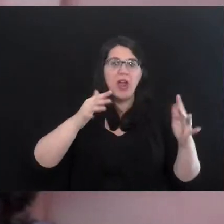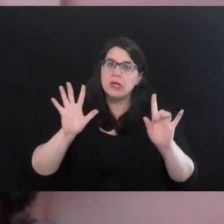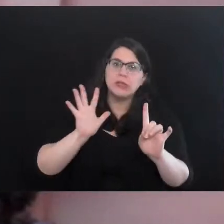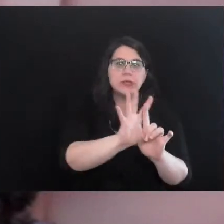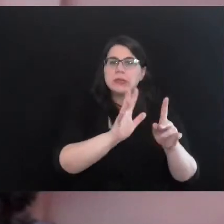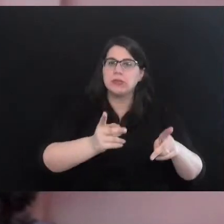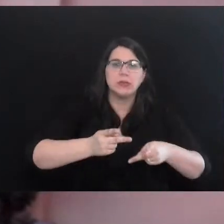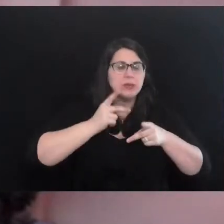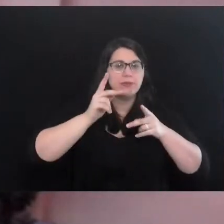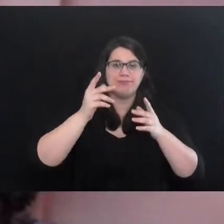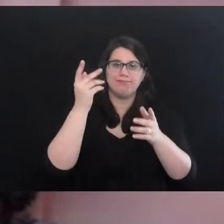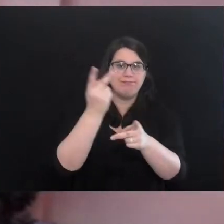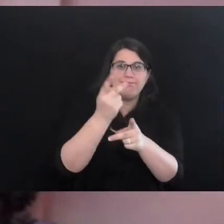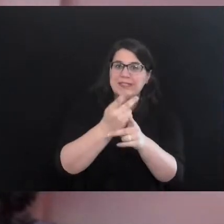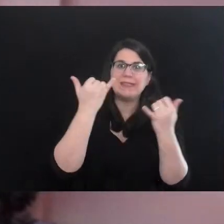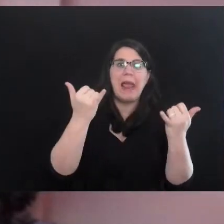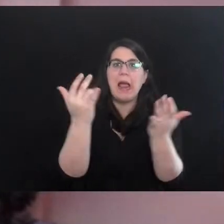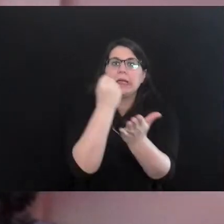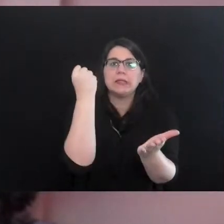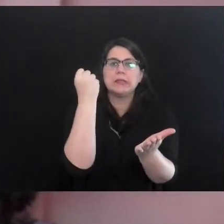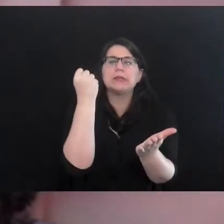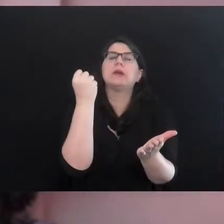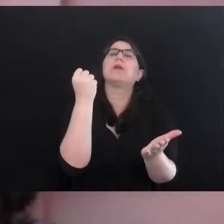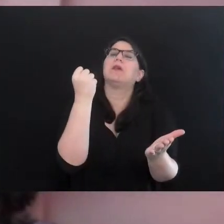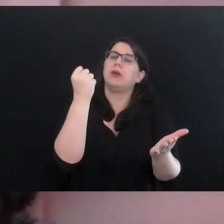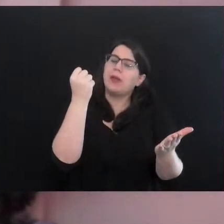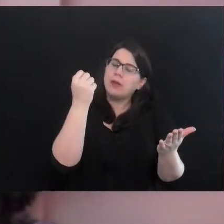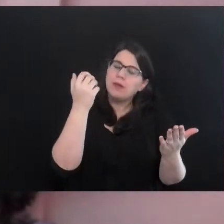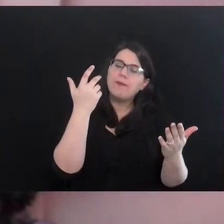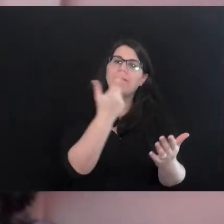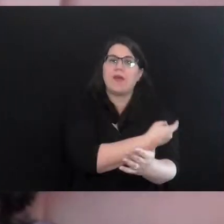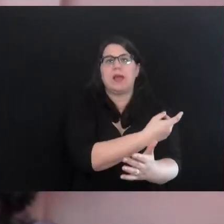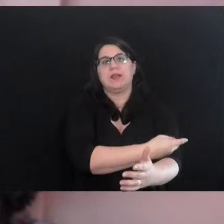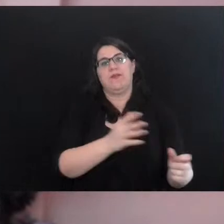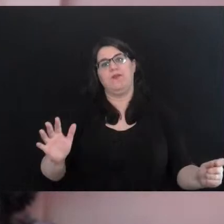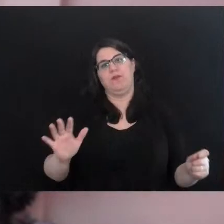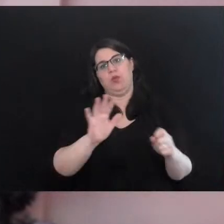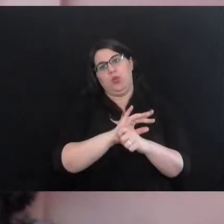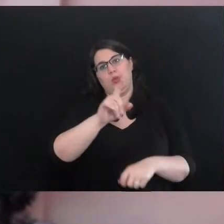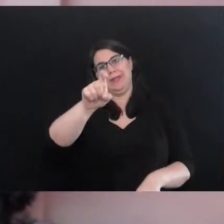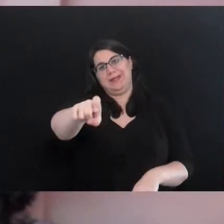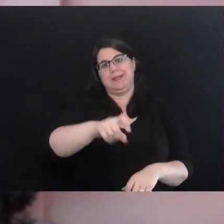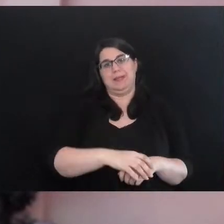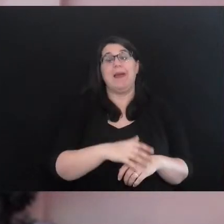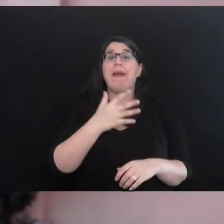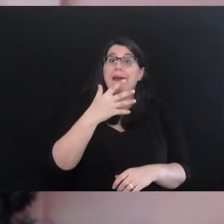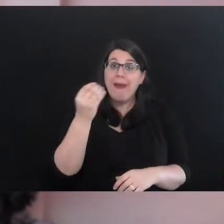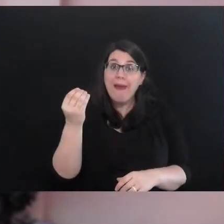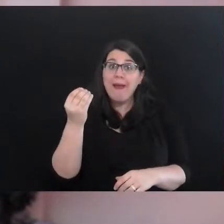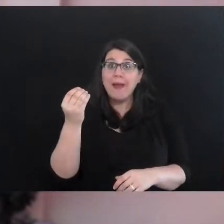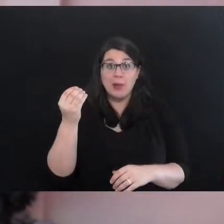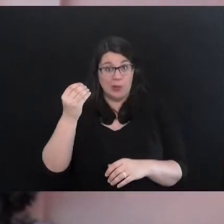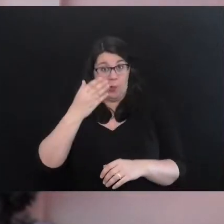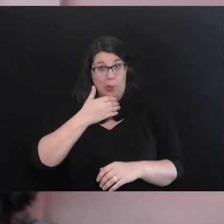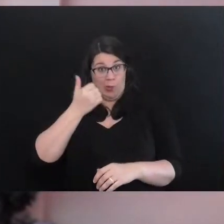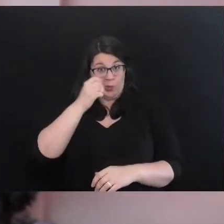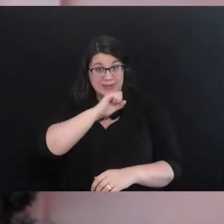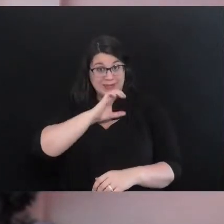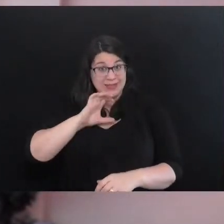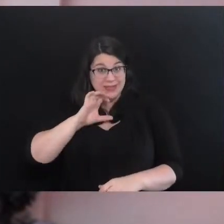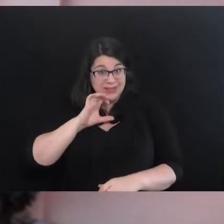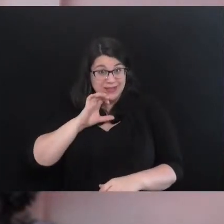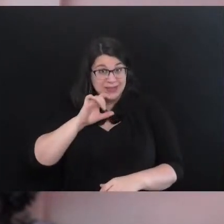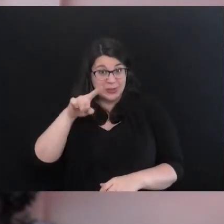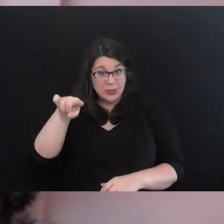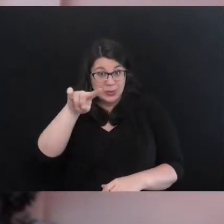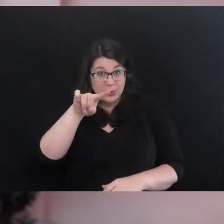you haven't been fully vaccinated, get vaccinated. But more importantly, for our older West Virginians who